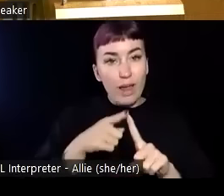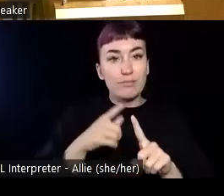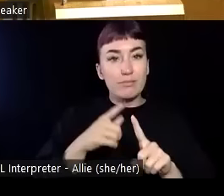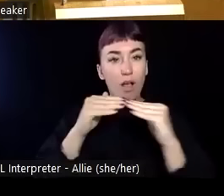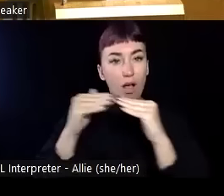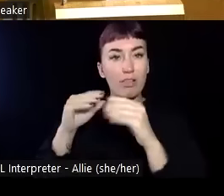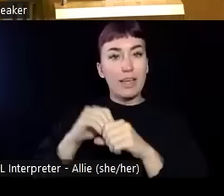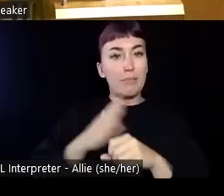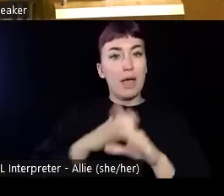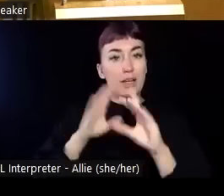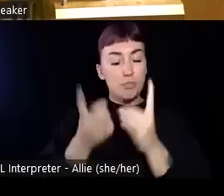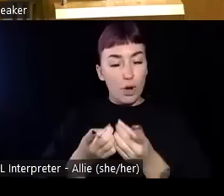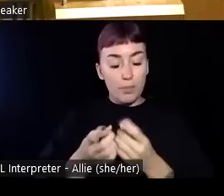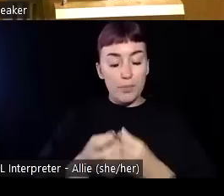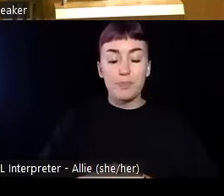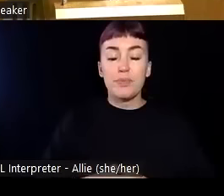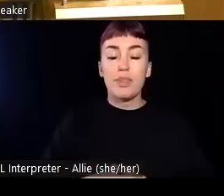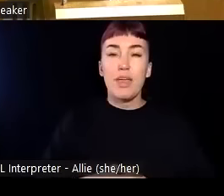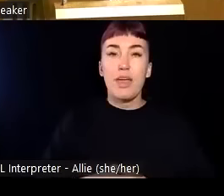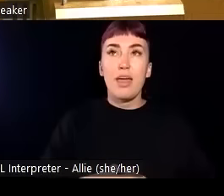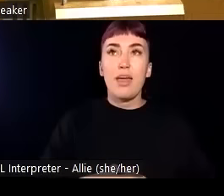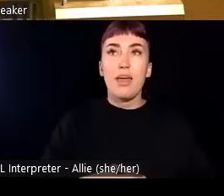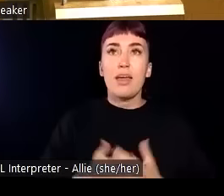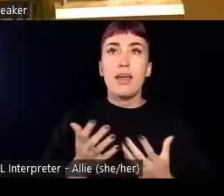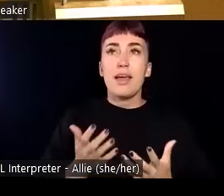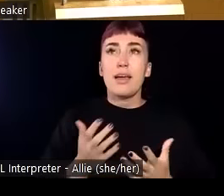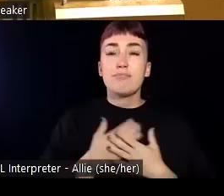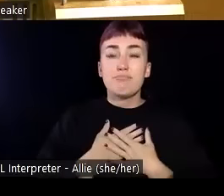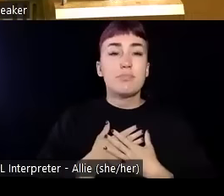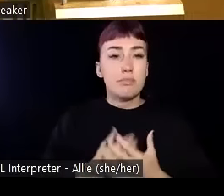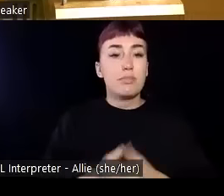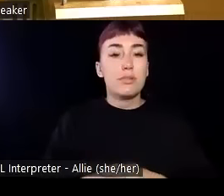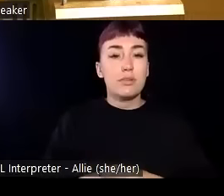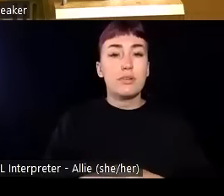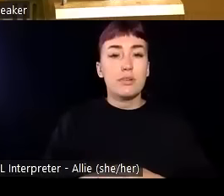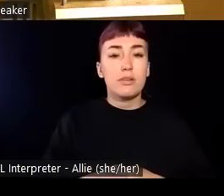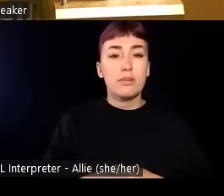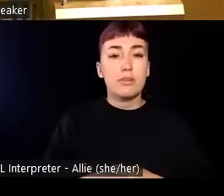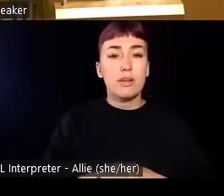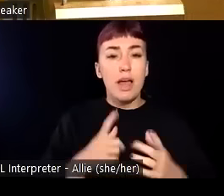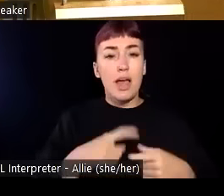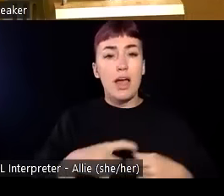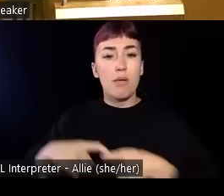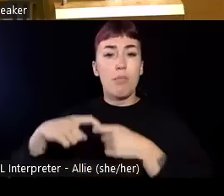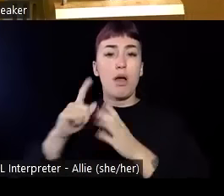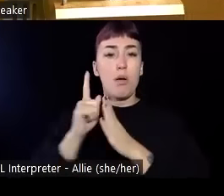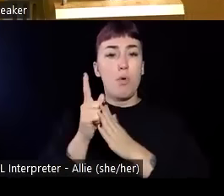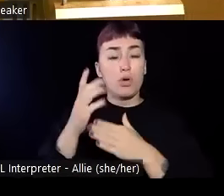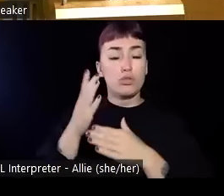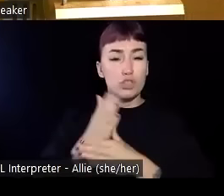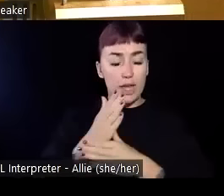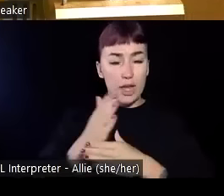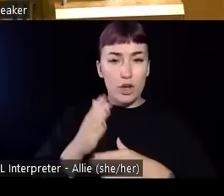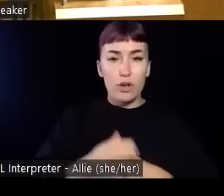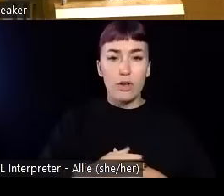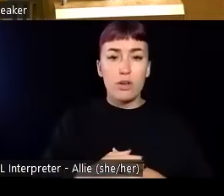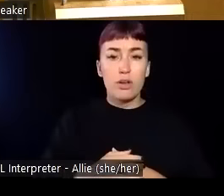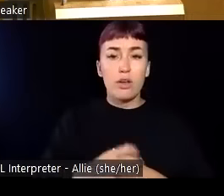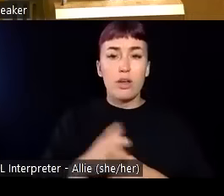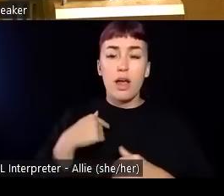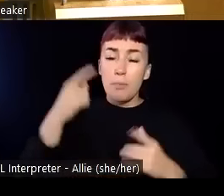department. And I had to pause for a moment and shared it. And I was